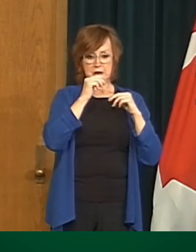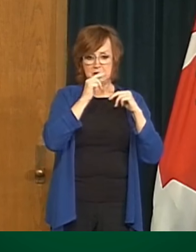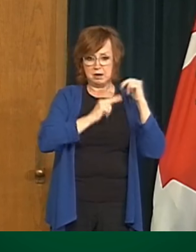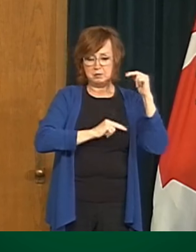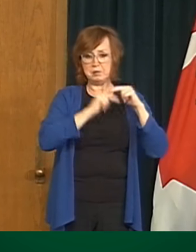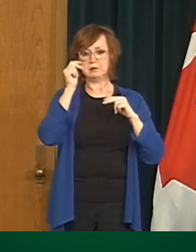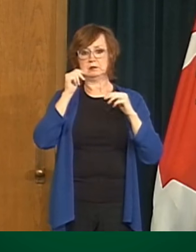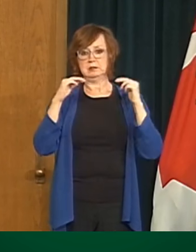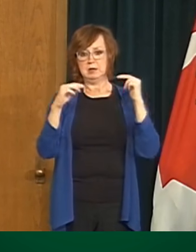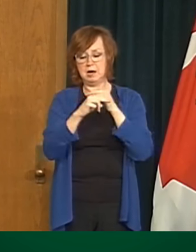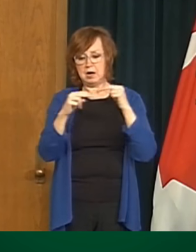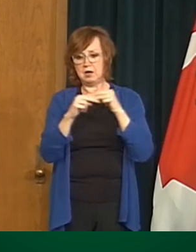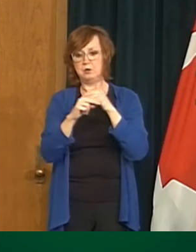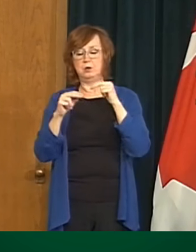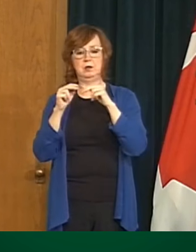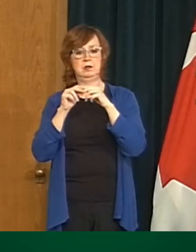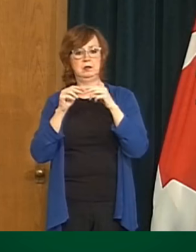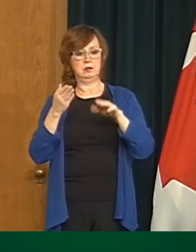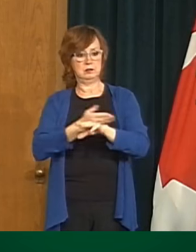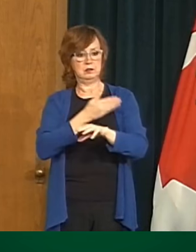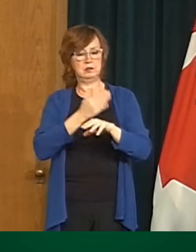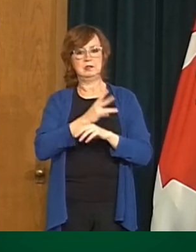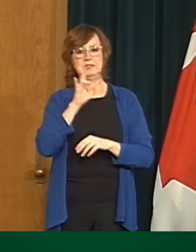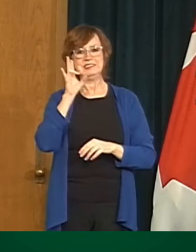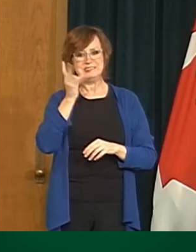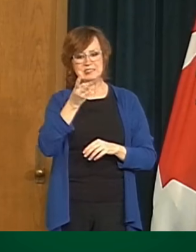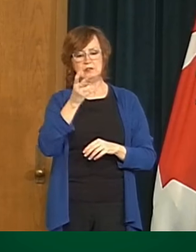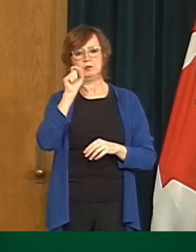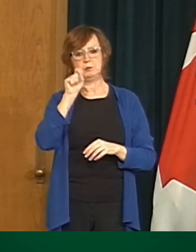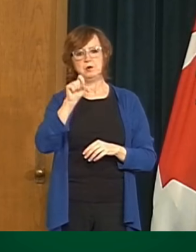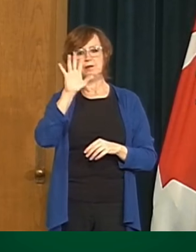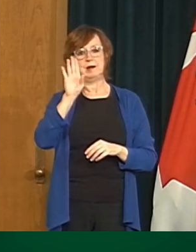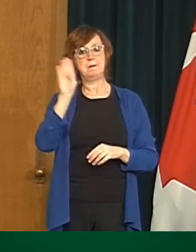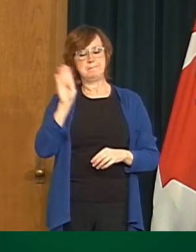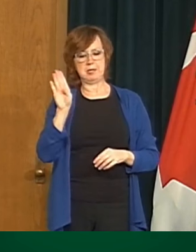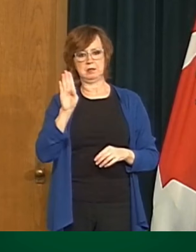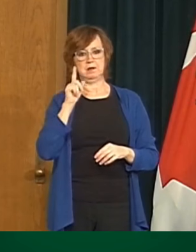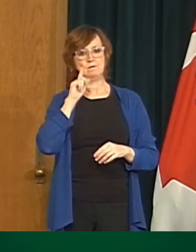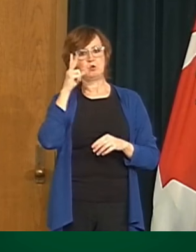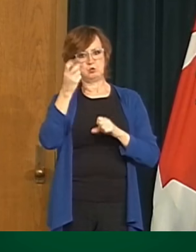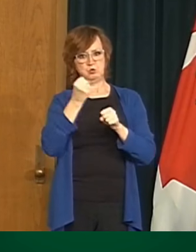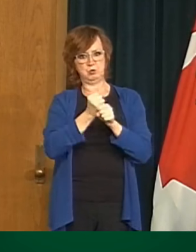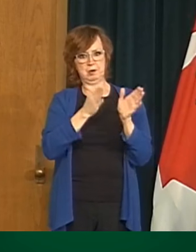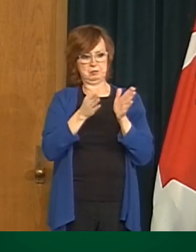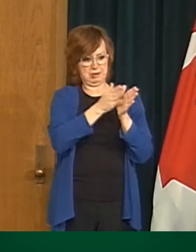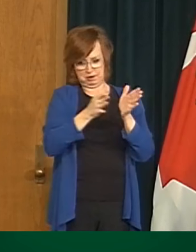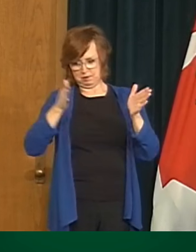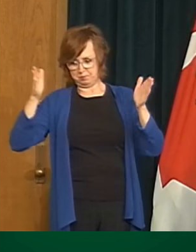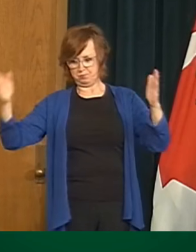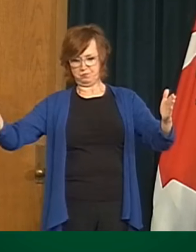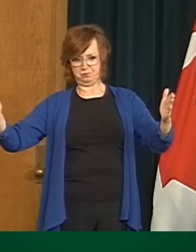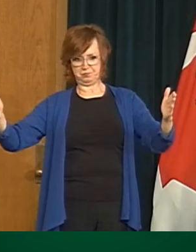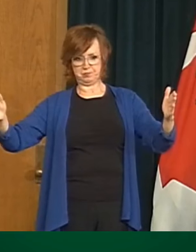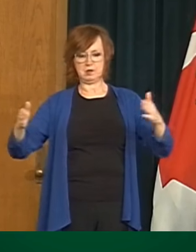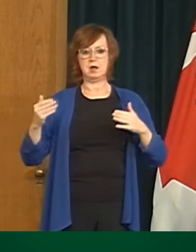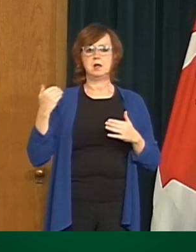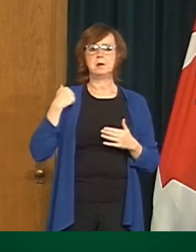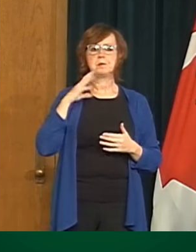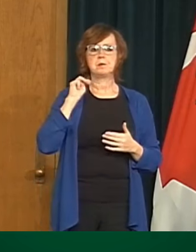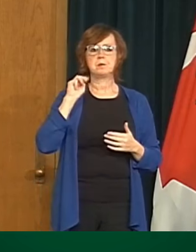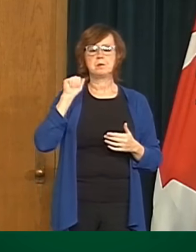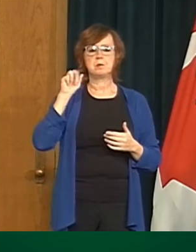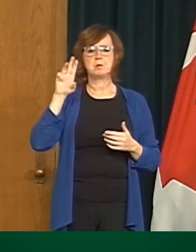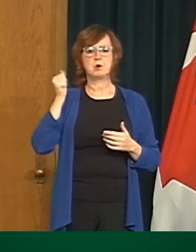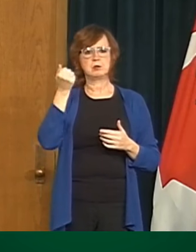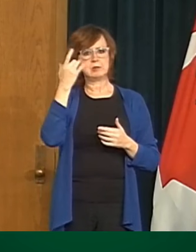$7.5 billion over 2 years. Our estimates announced on March 18th by our Minister of Finance, the Honourable